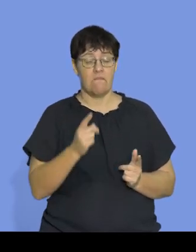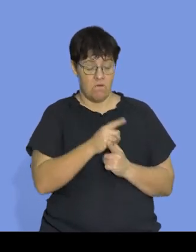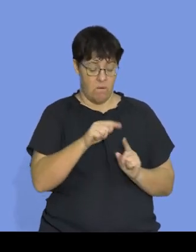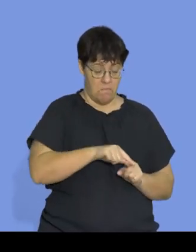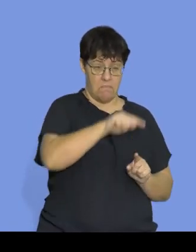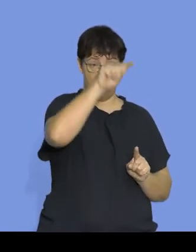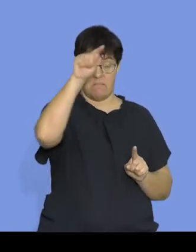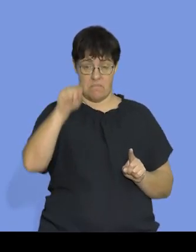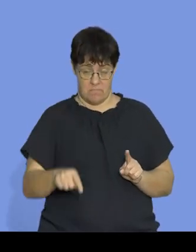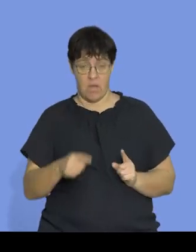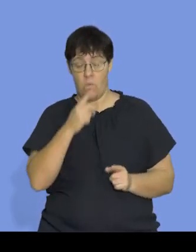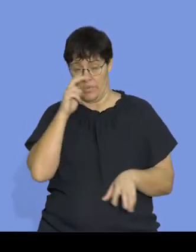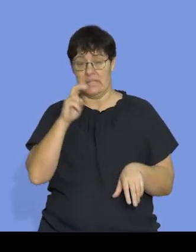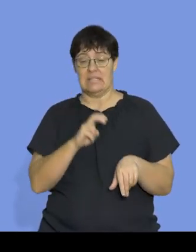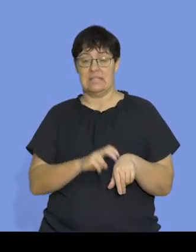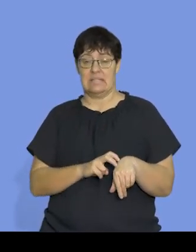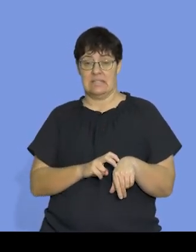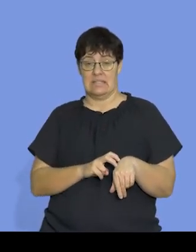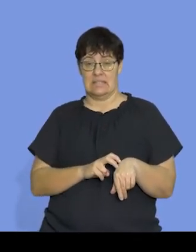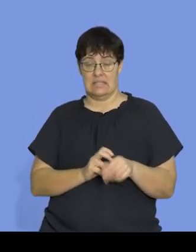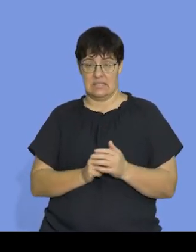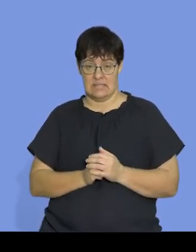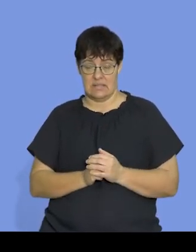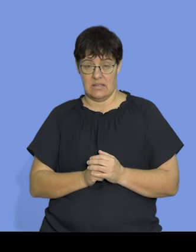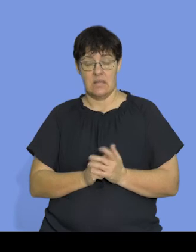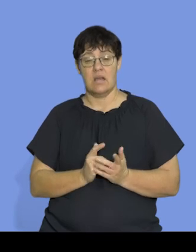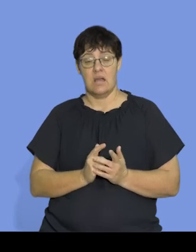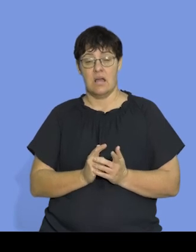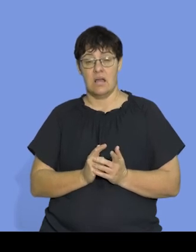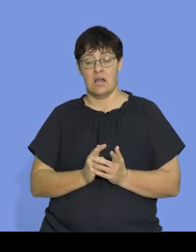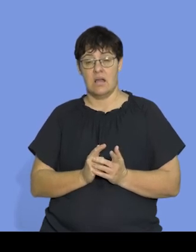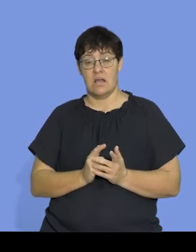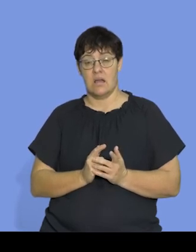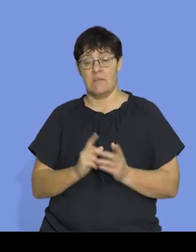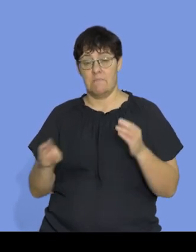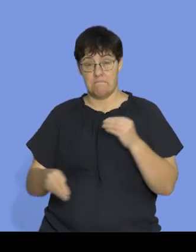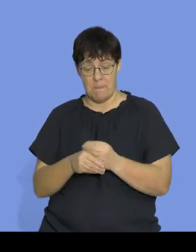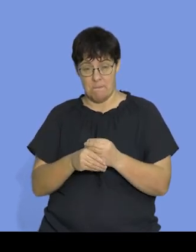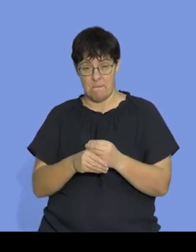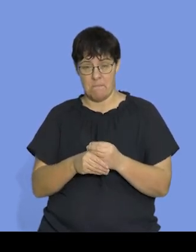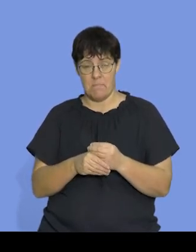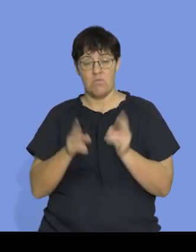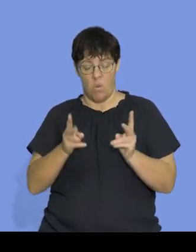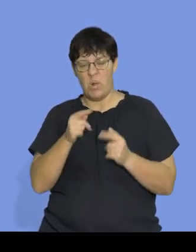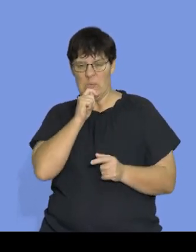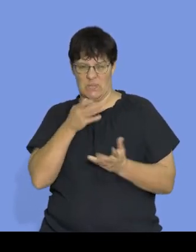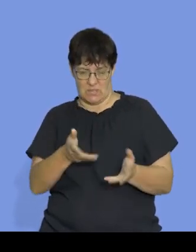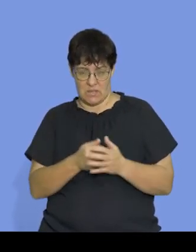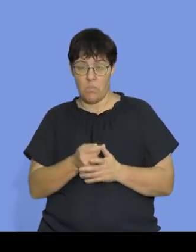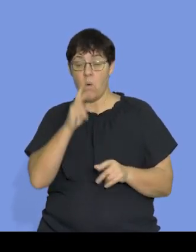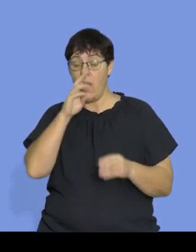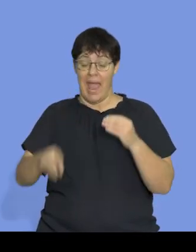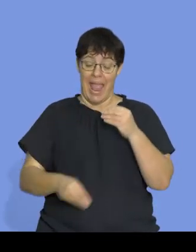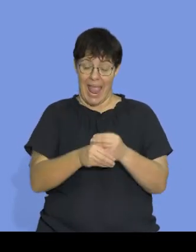okay? Uncatalyzed rather, okay? So if we introduce a catalyst, now this is the